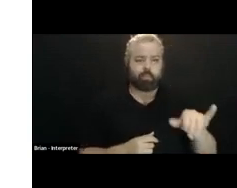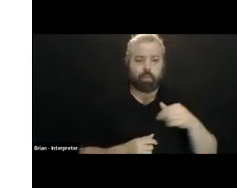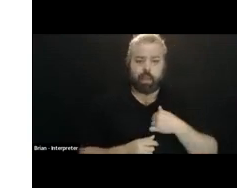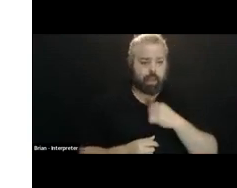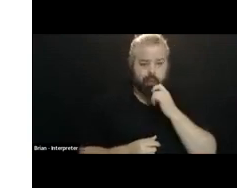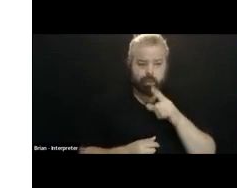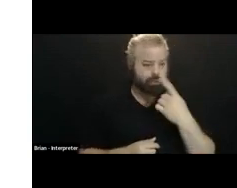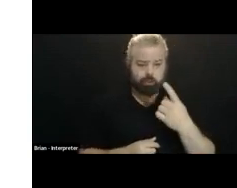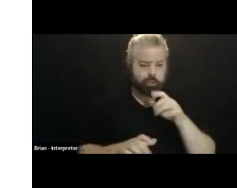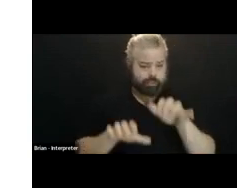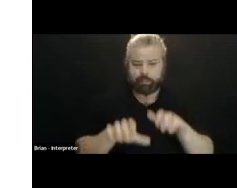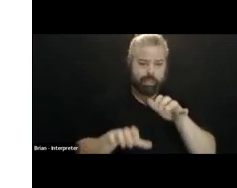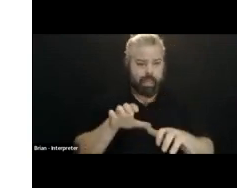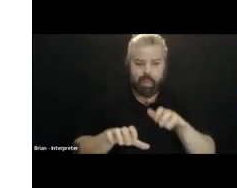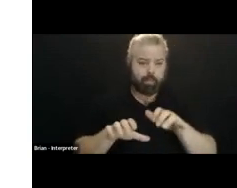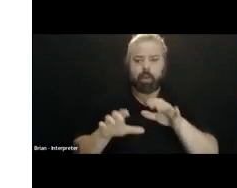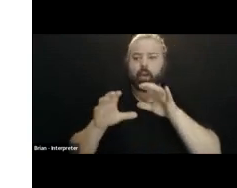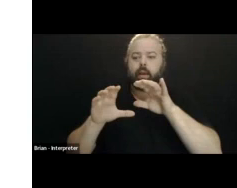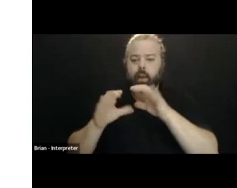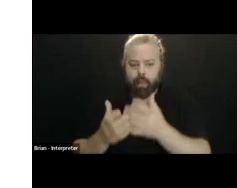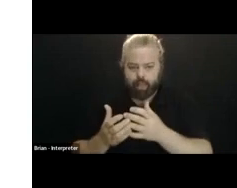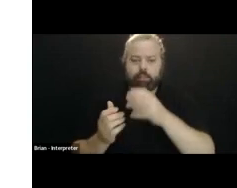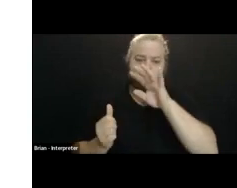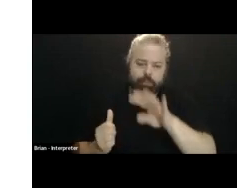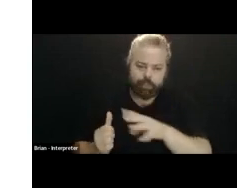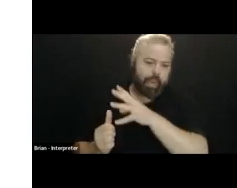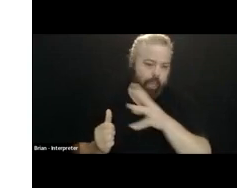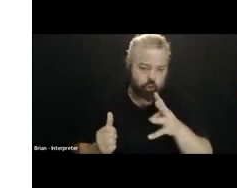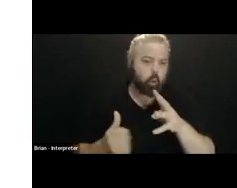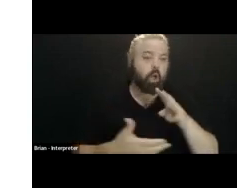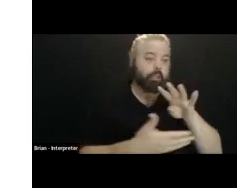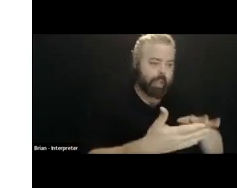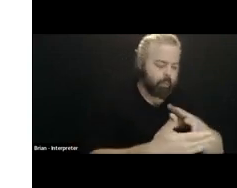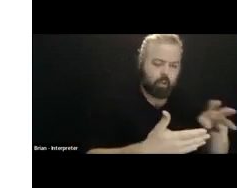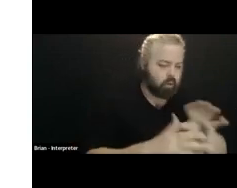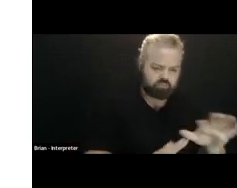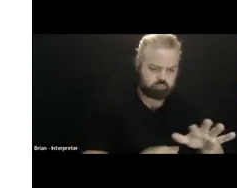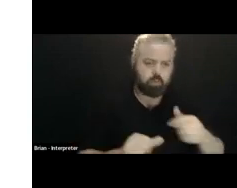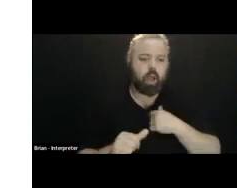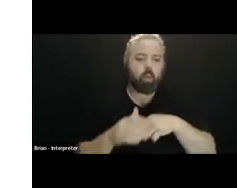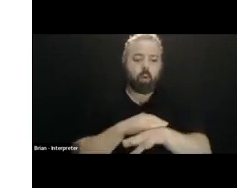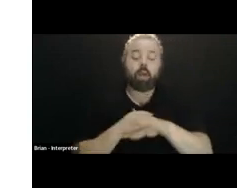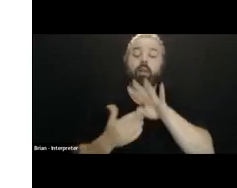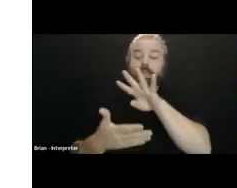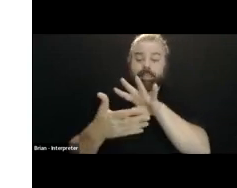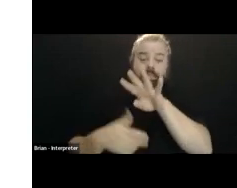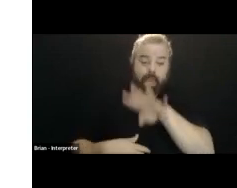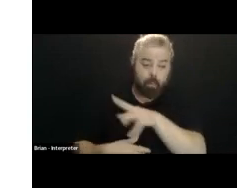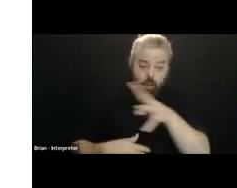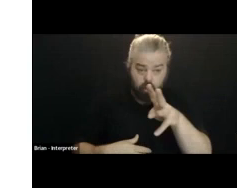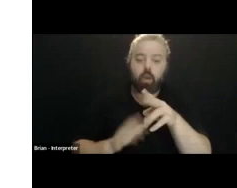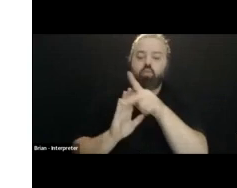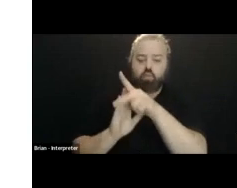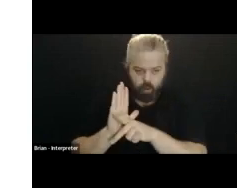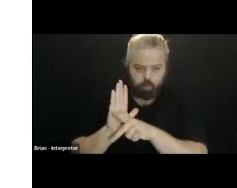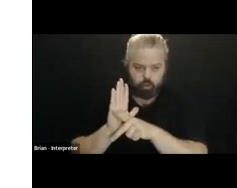words class schedule table above the table. I did that by going into the table properties area, and you'll see all the options in